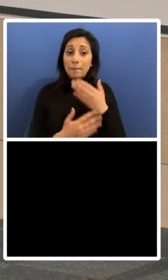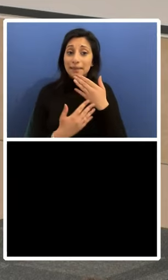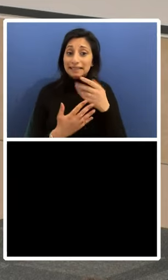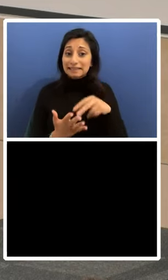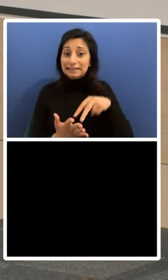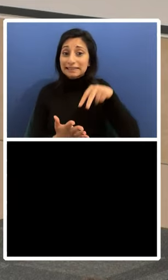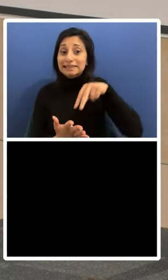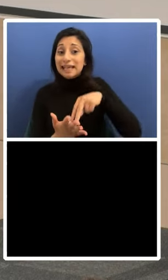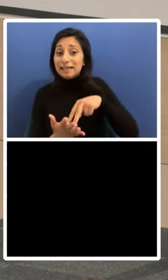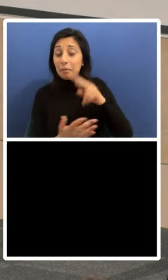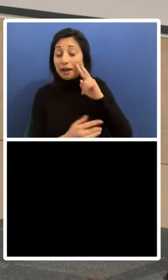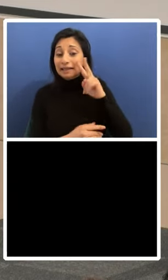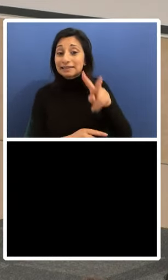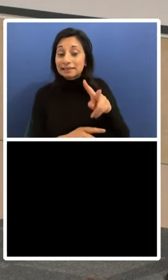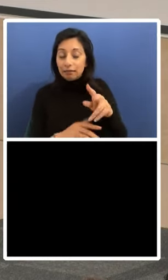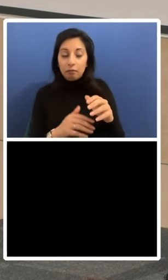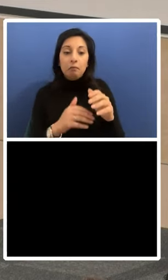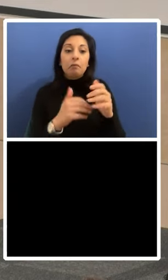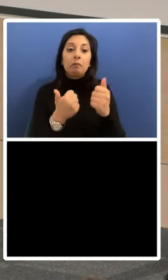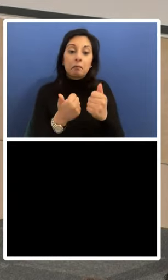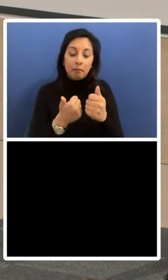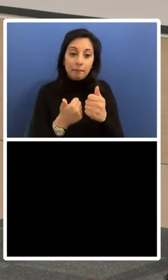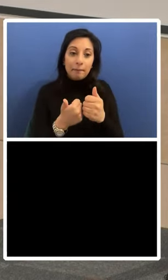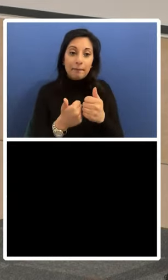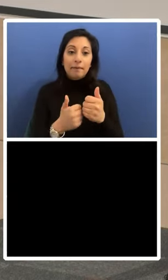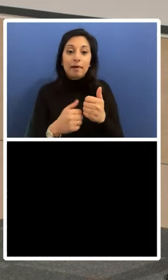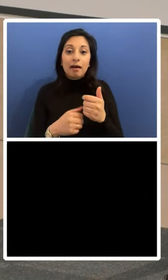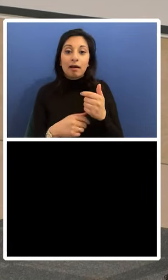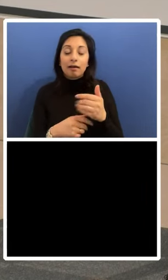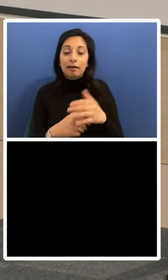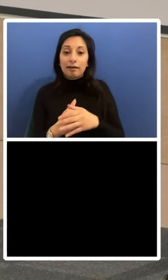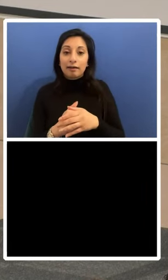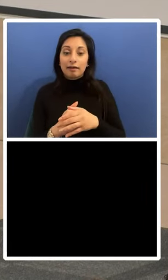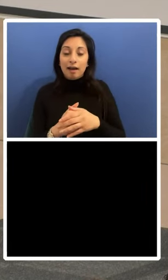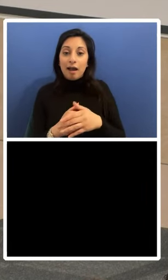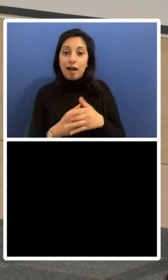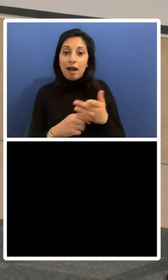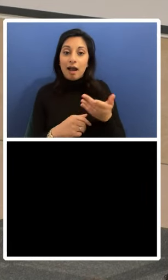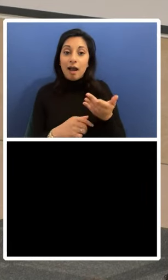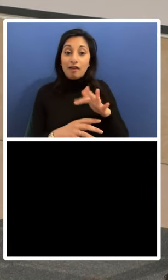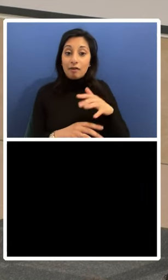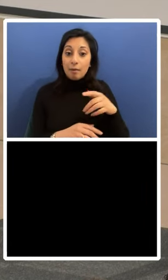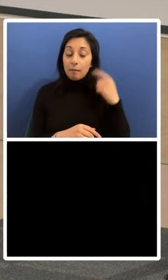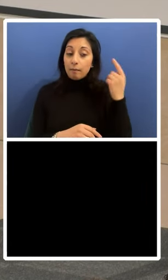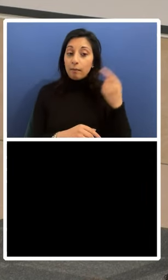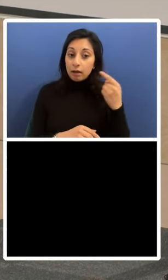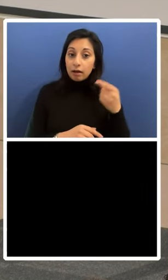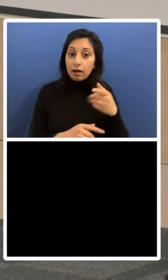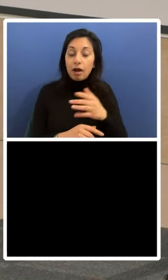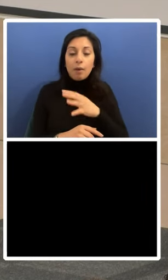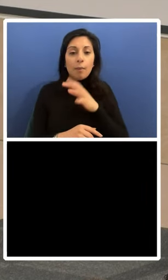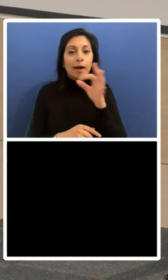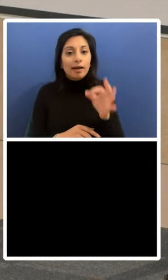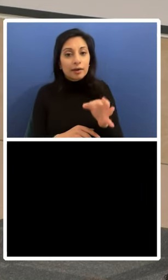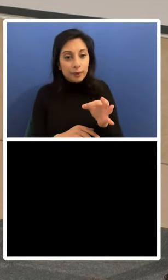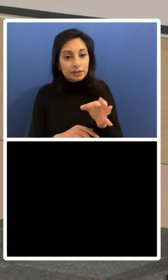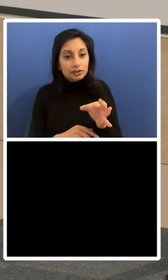sorry. Hi, my name is Ayush. I'm from SPJ in London. And my question is, as an individual who